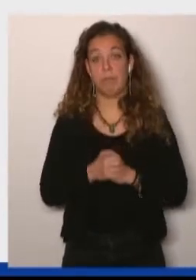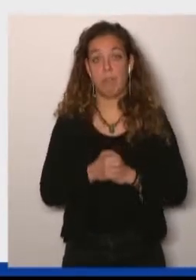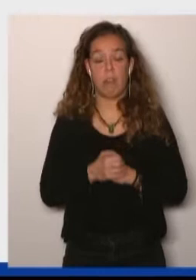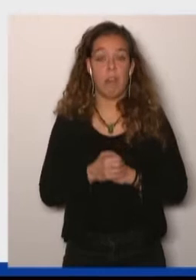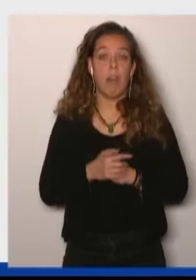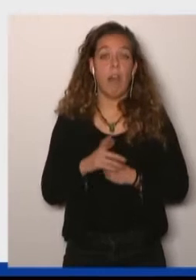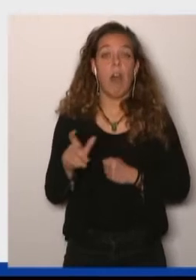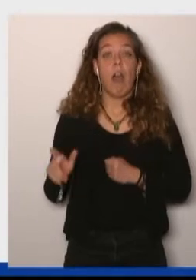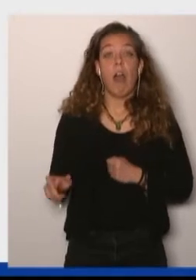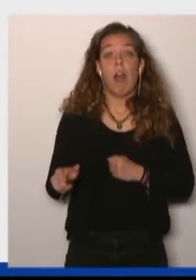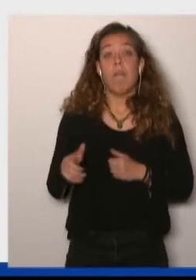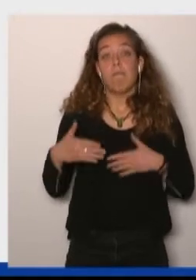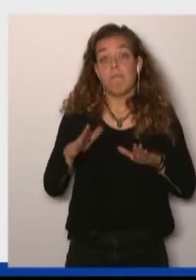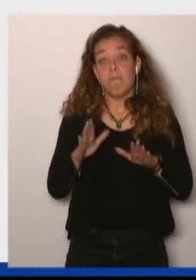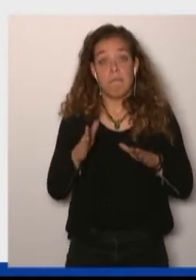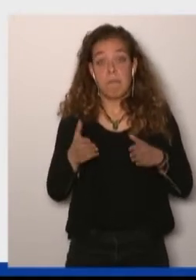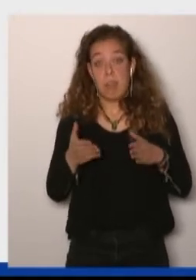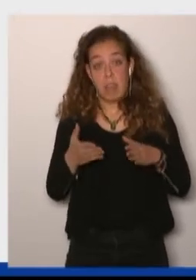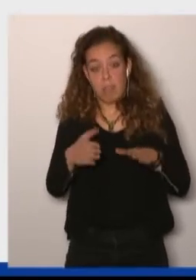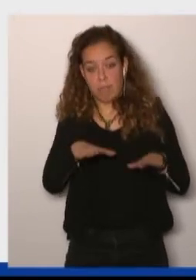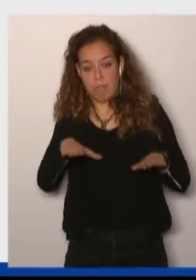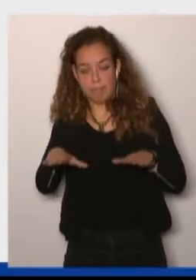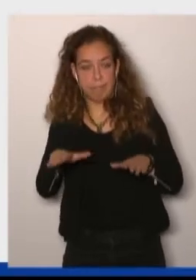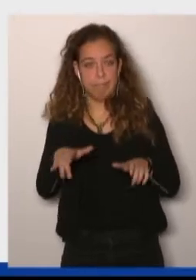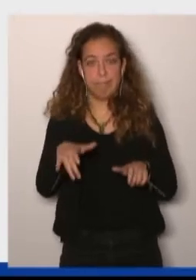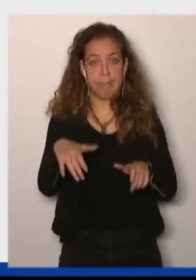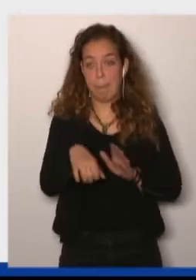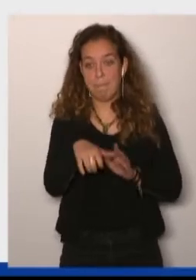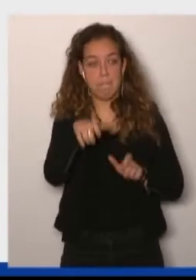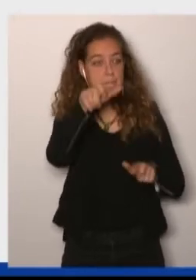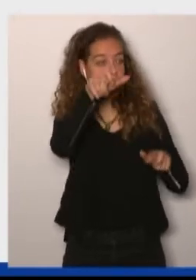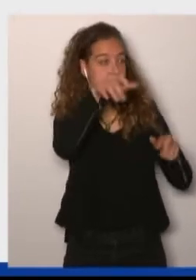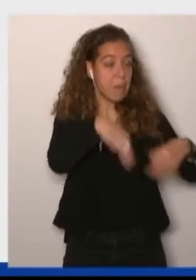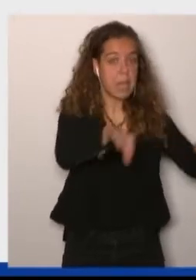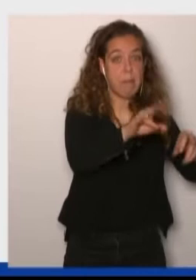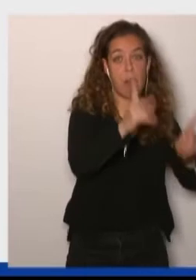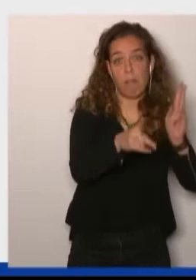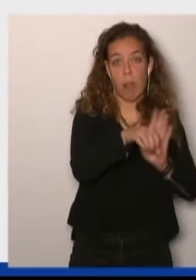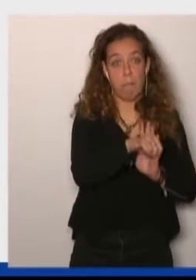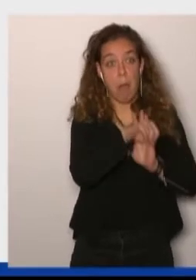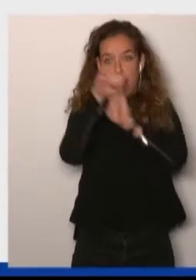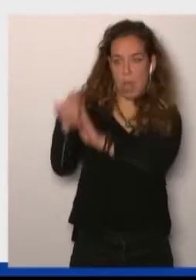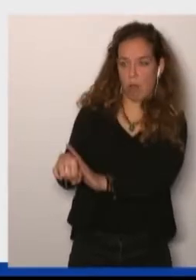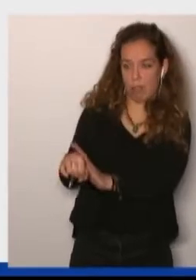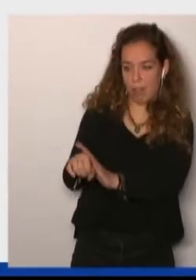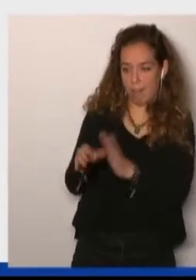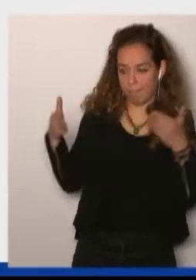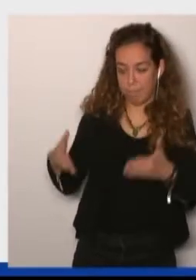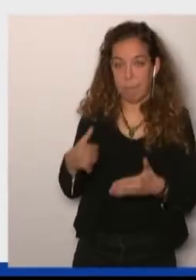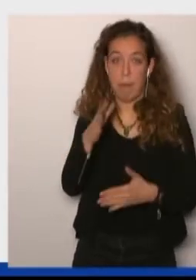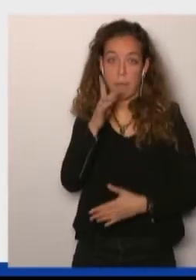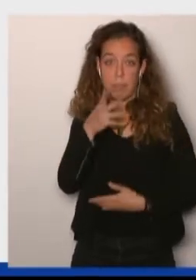really taking into consideration that very often there are many products